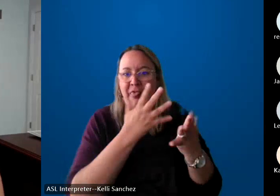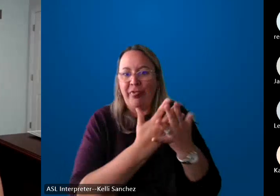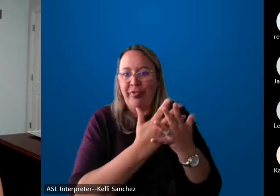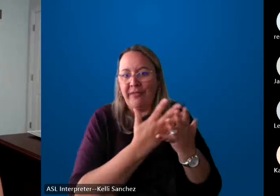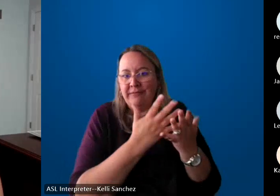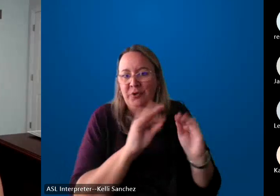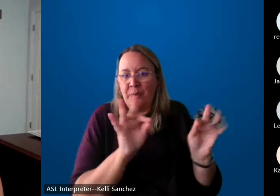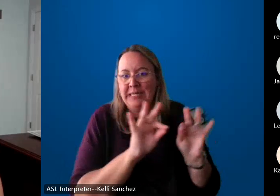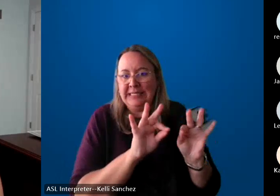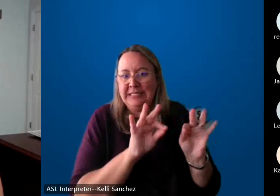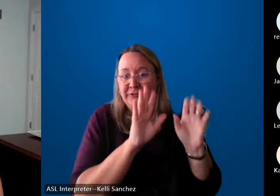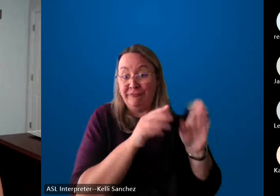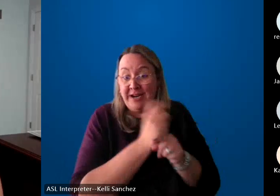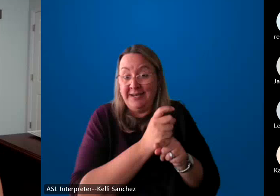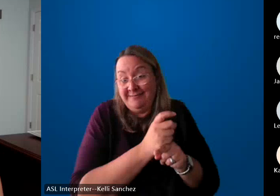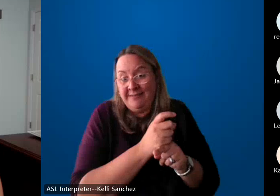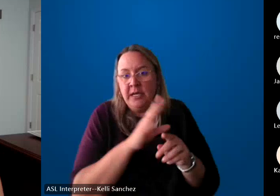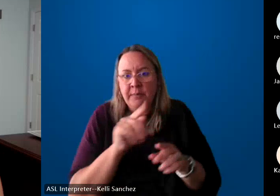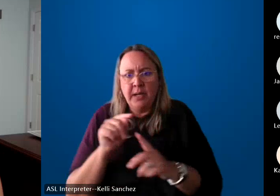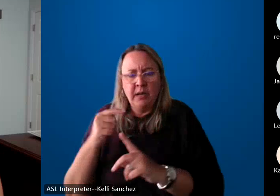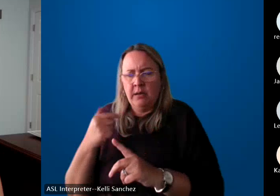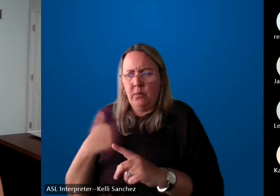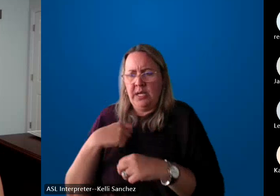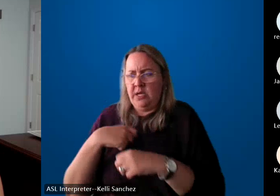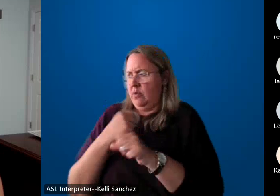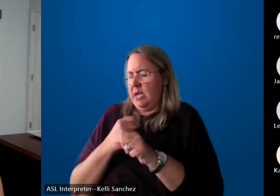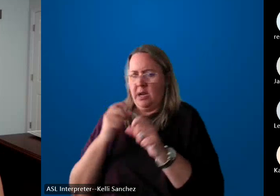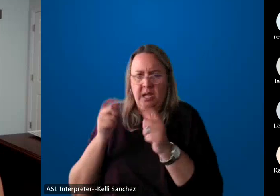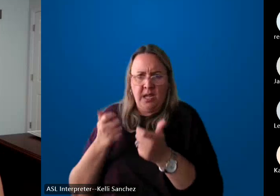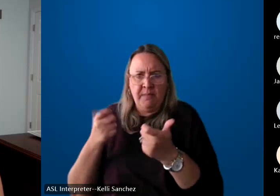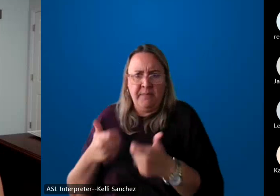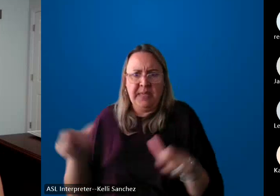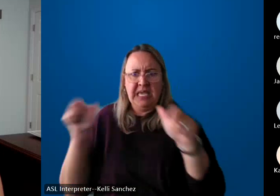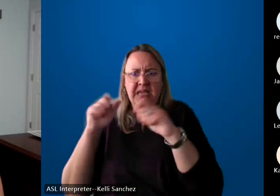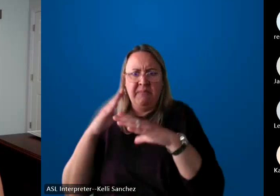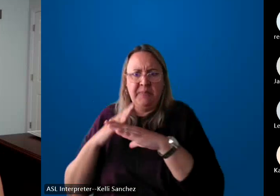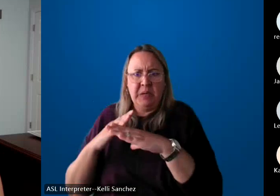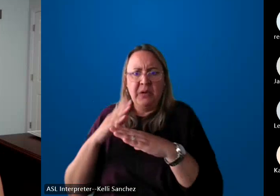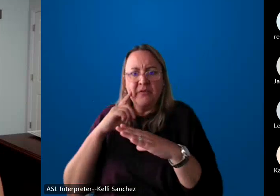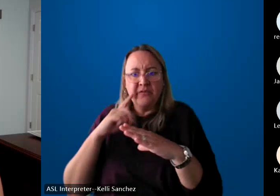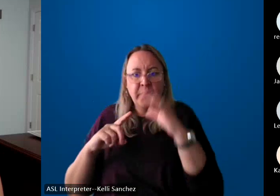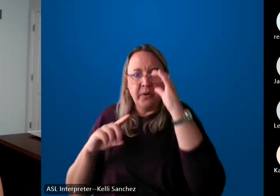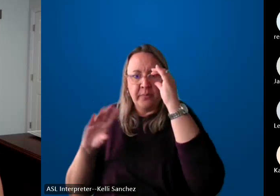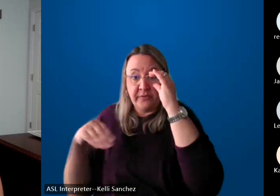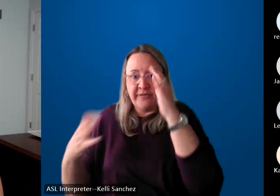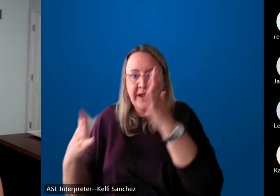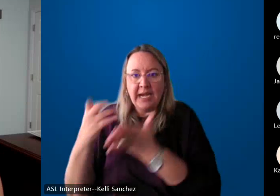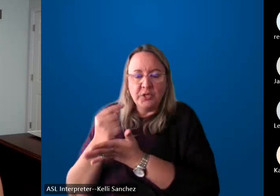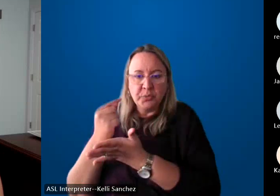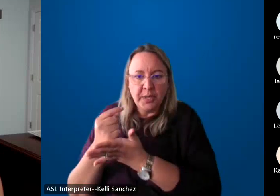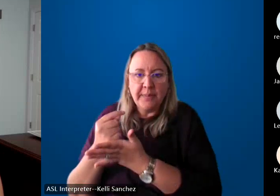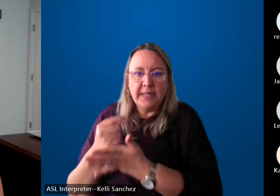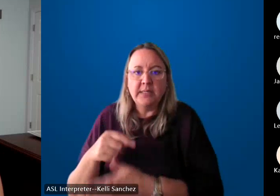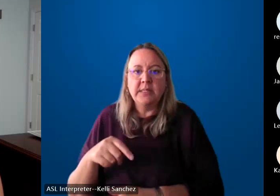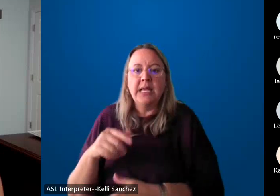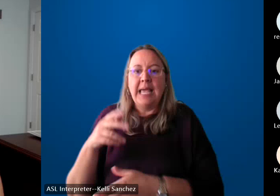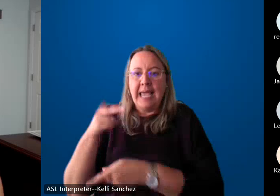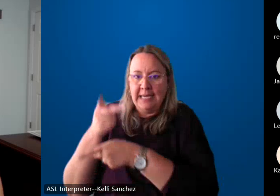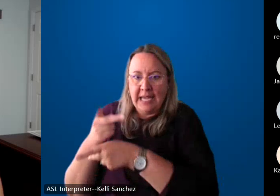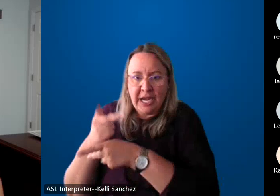but we create a, a huge level of barrier for providing treatment and